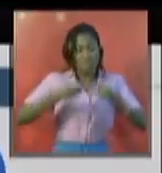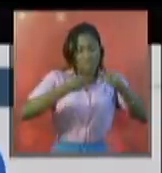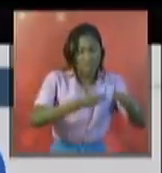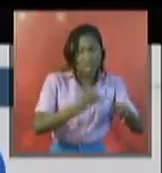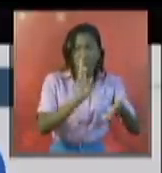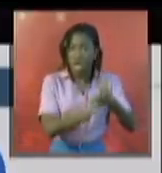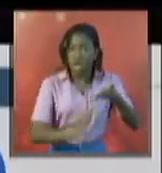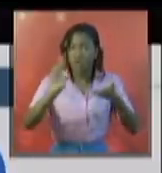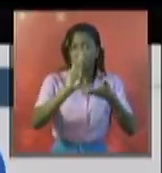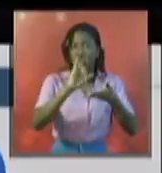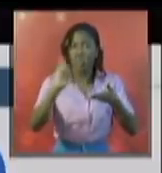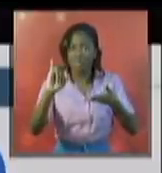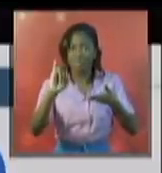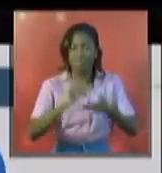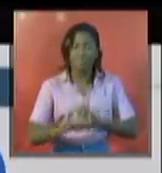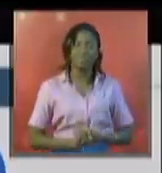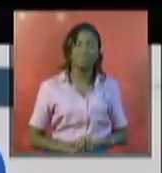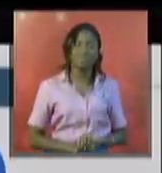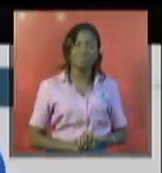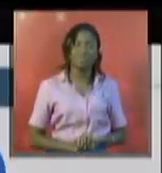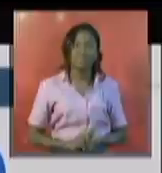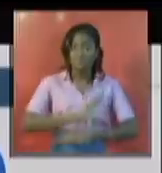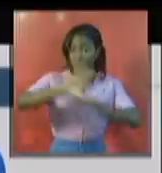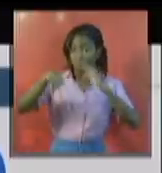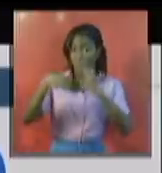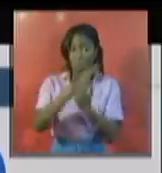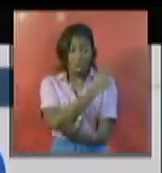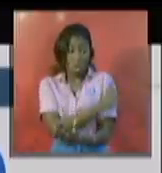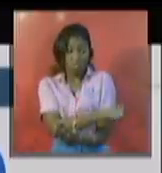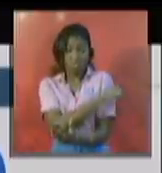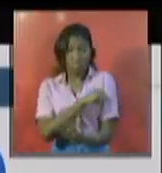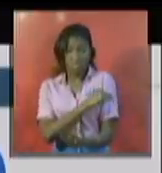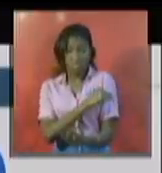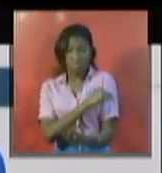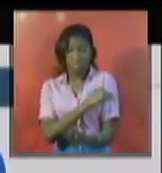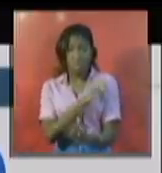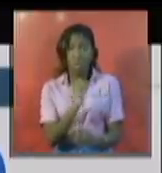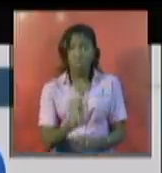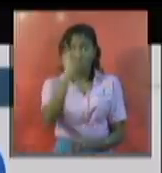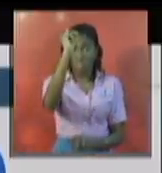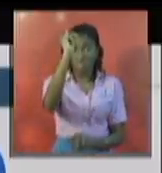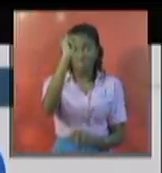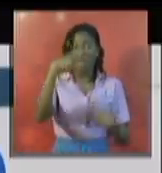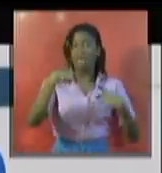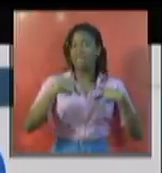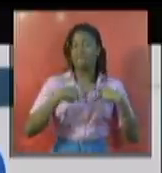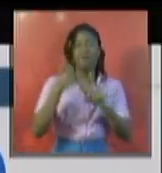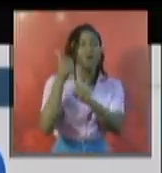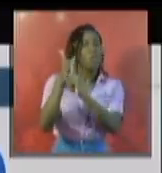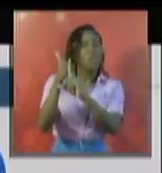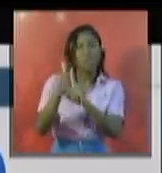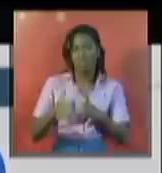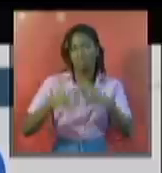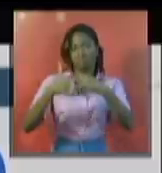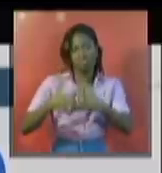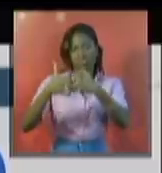North Central is now taking samples on their own and no longer require samples coming in from